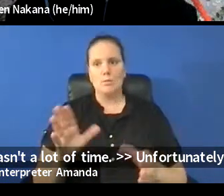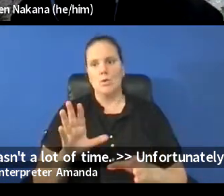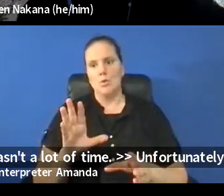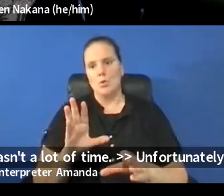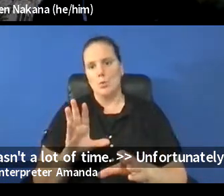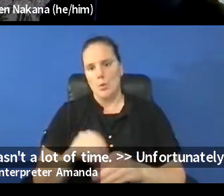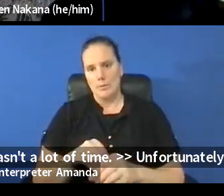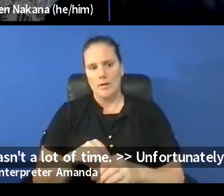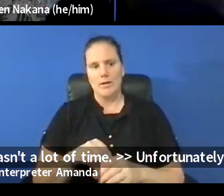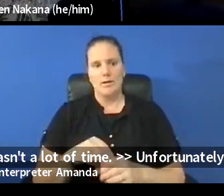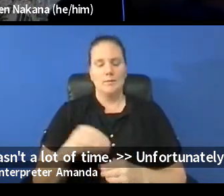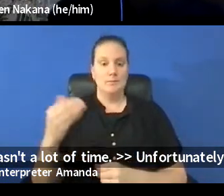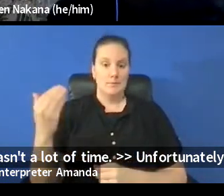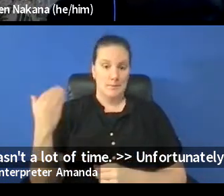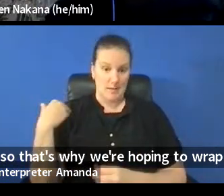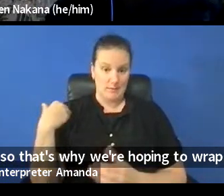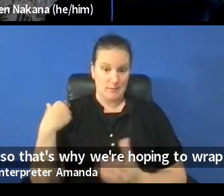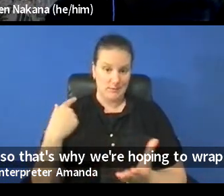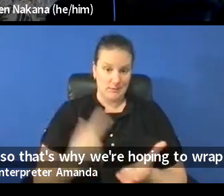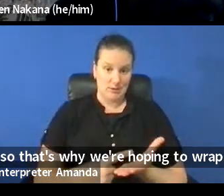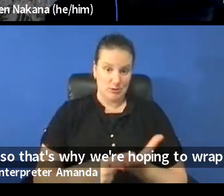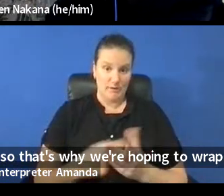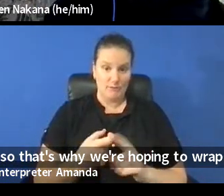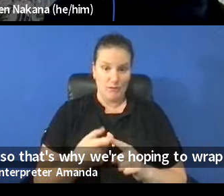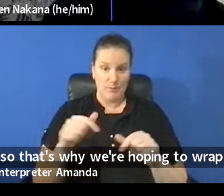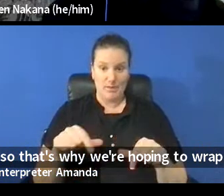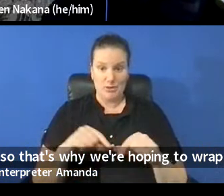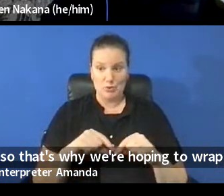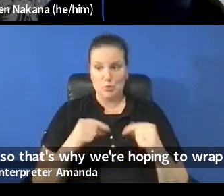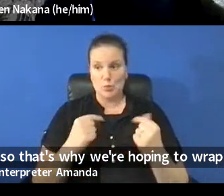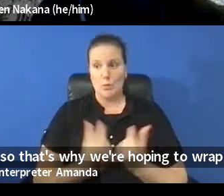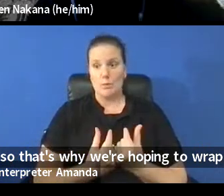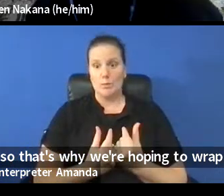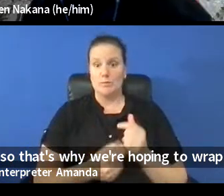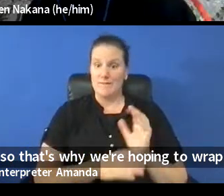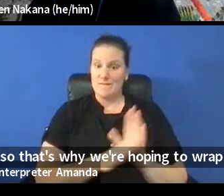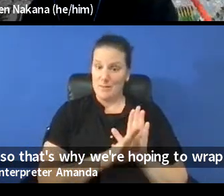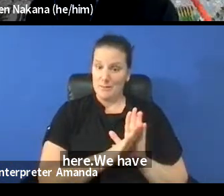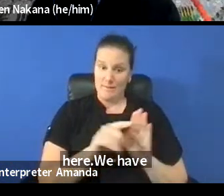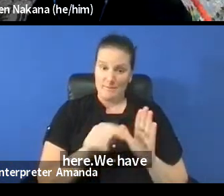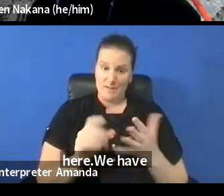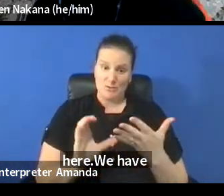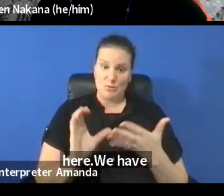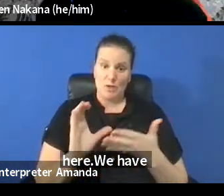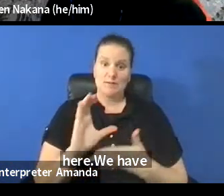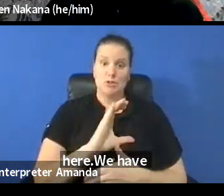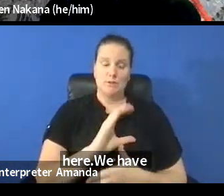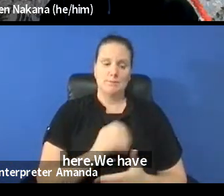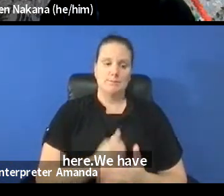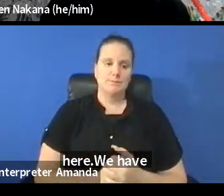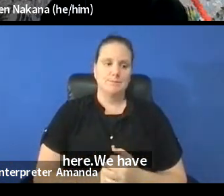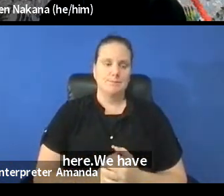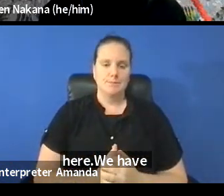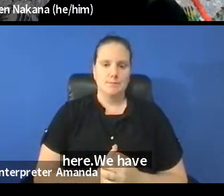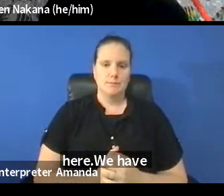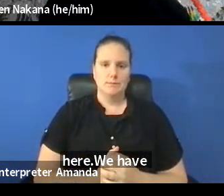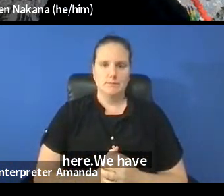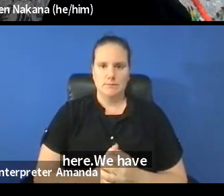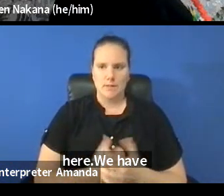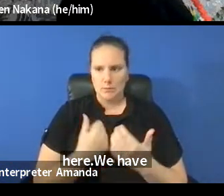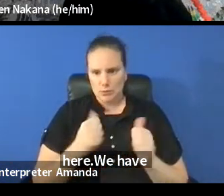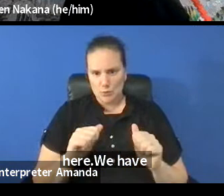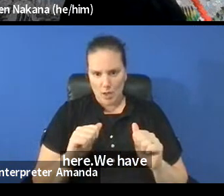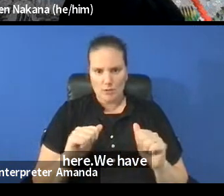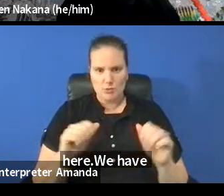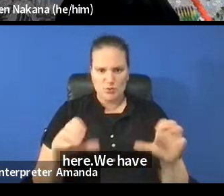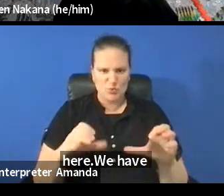incorporated past discussions from this group in the development of this criteria, and tried to